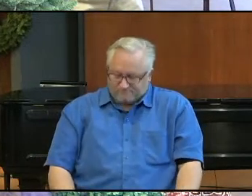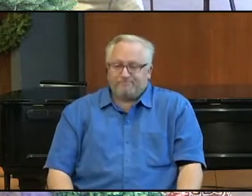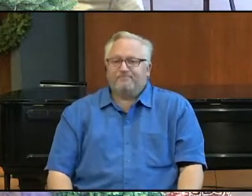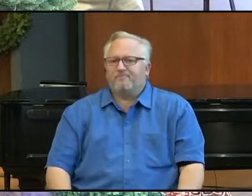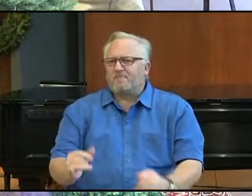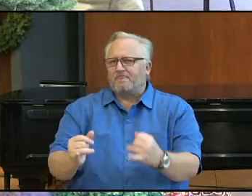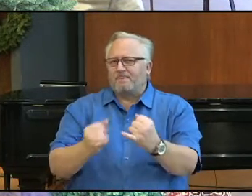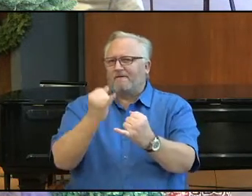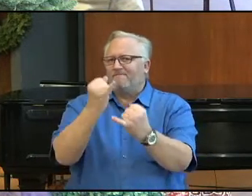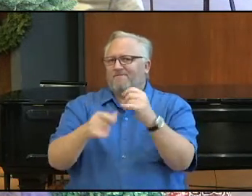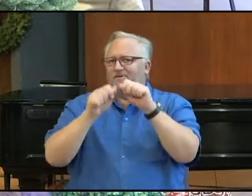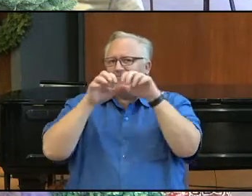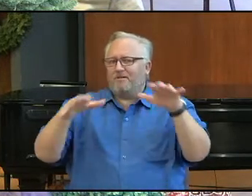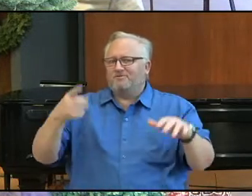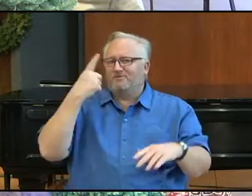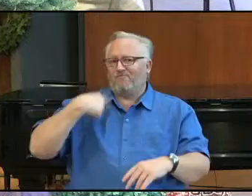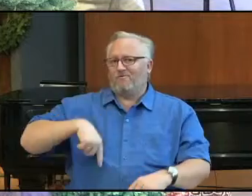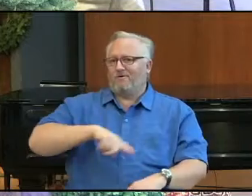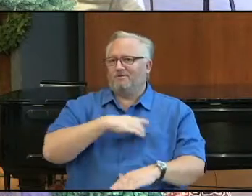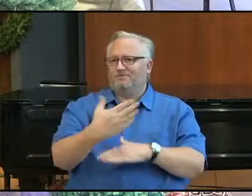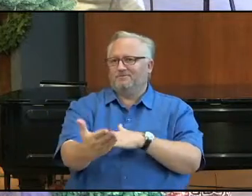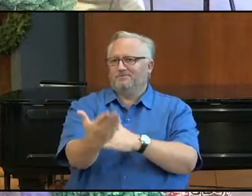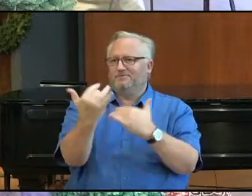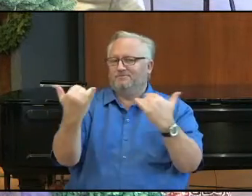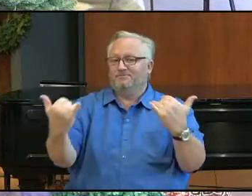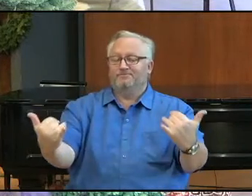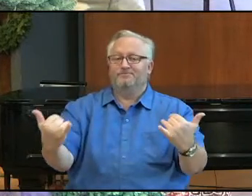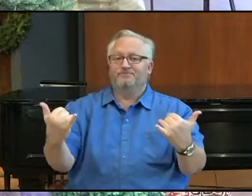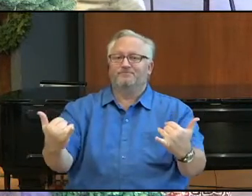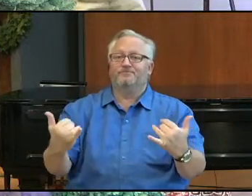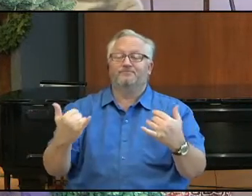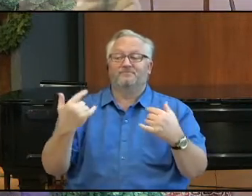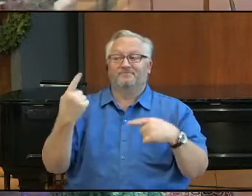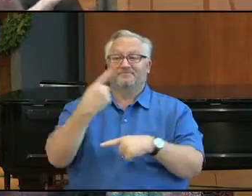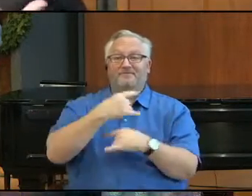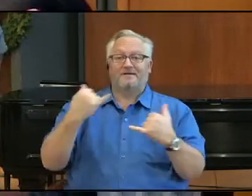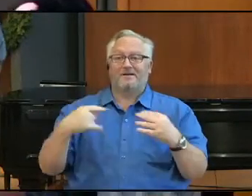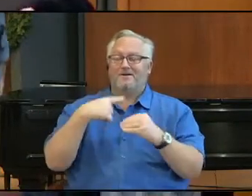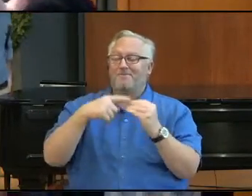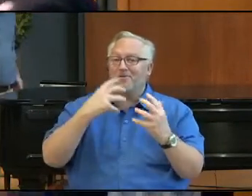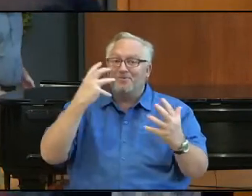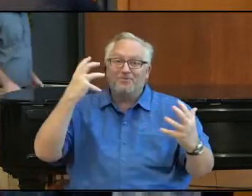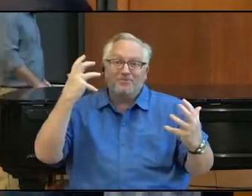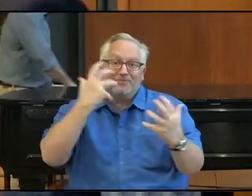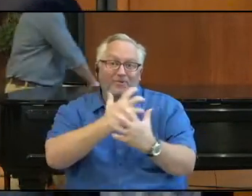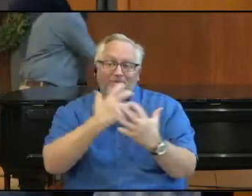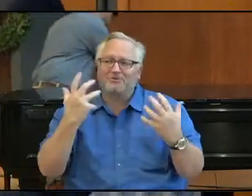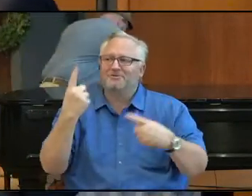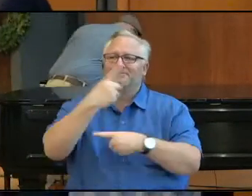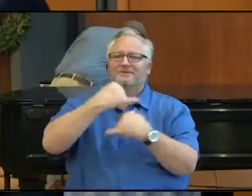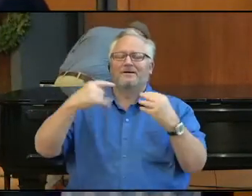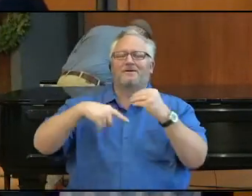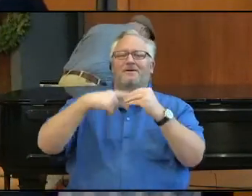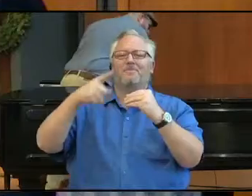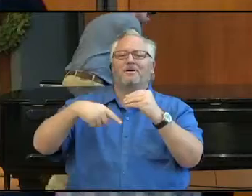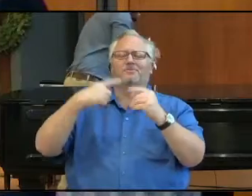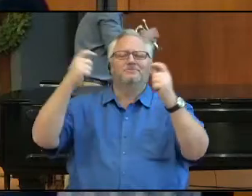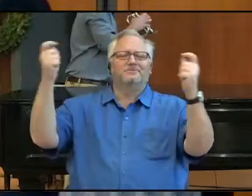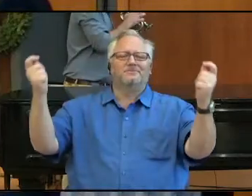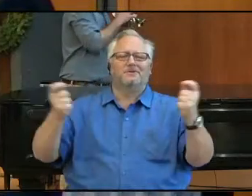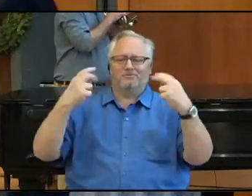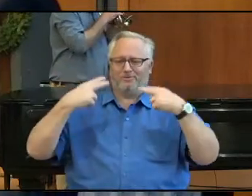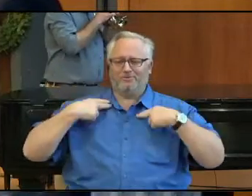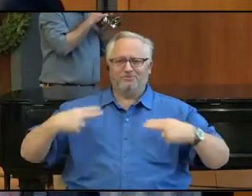A final blessing for us this morning, this day of wonder, this day of celebration of human